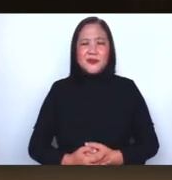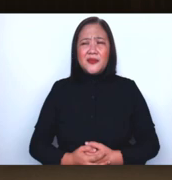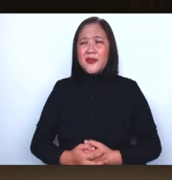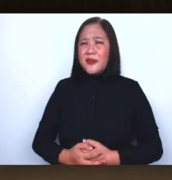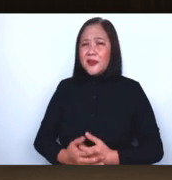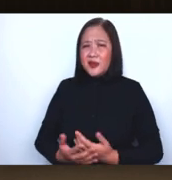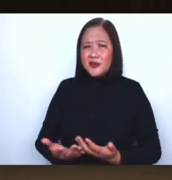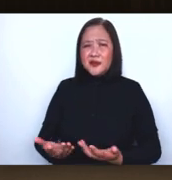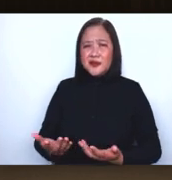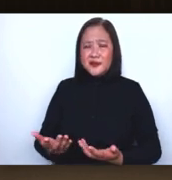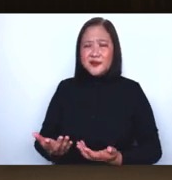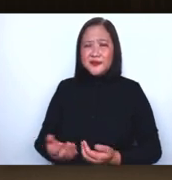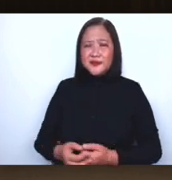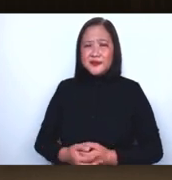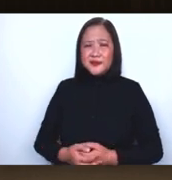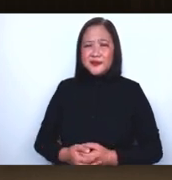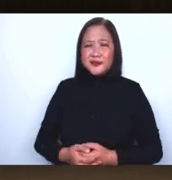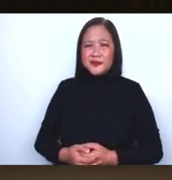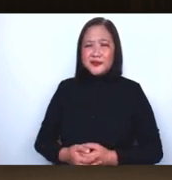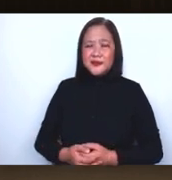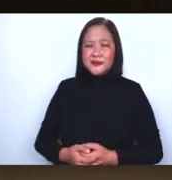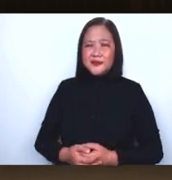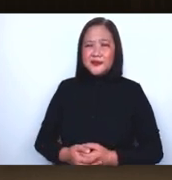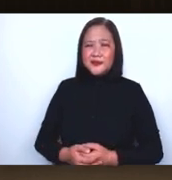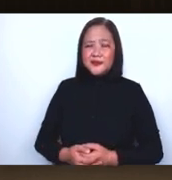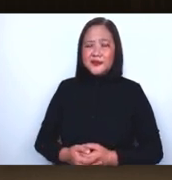You love me.